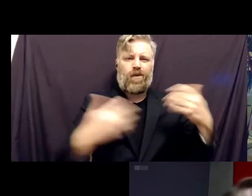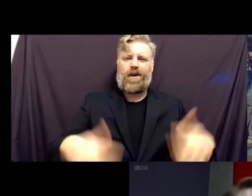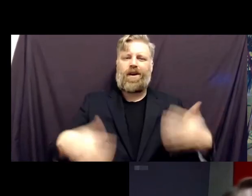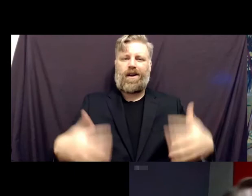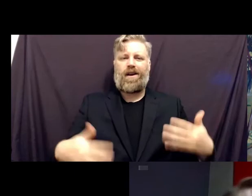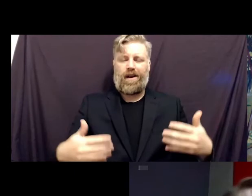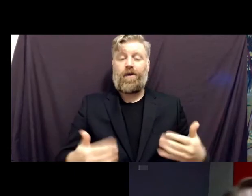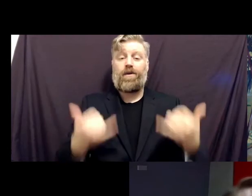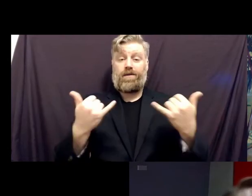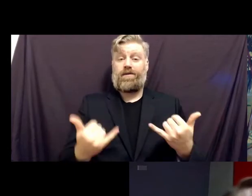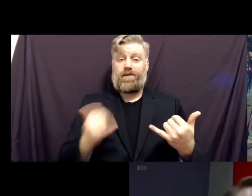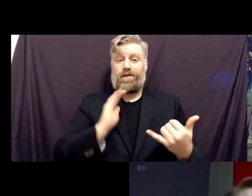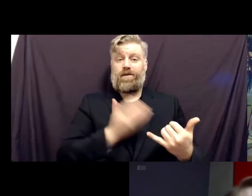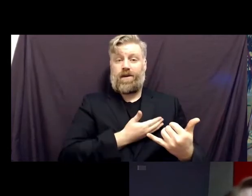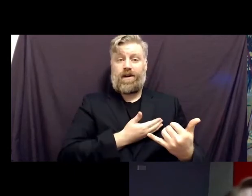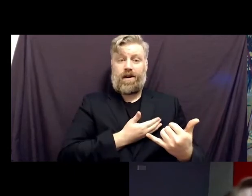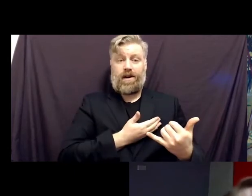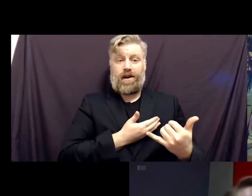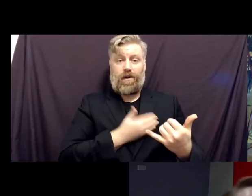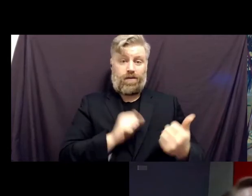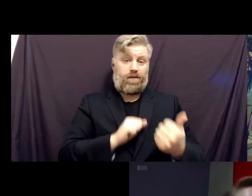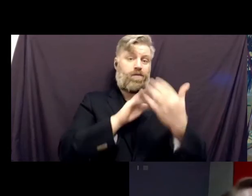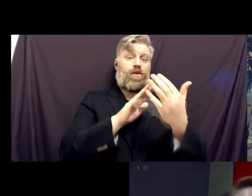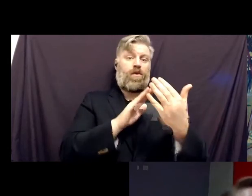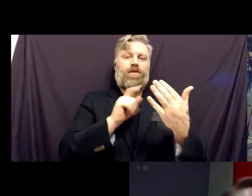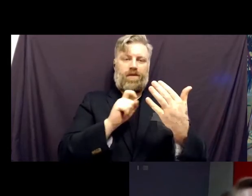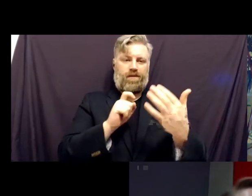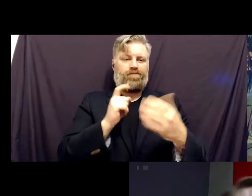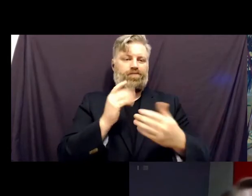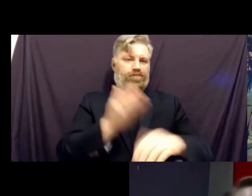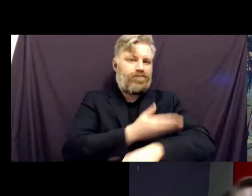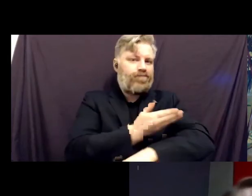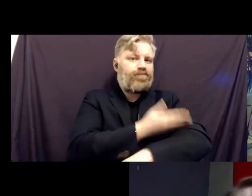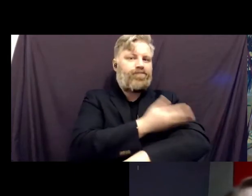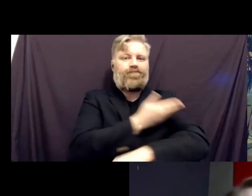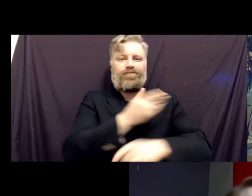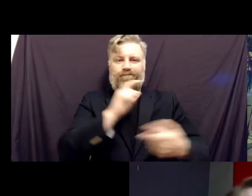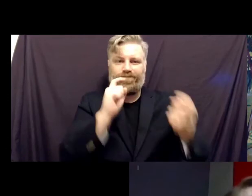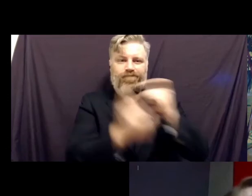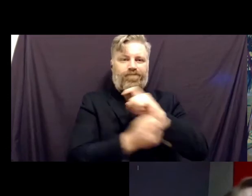refurbish our new house, you know, of society